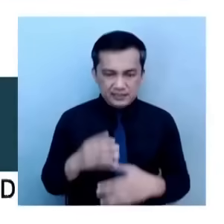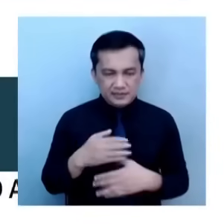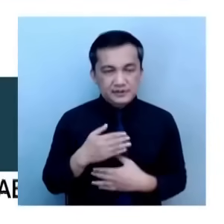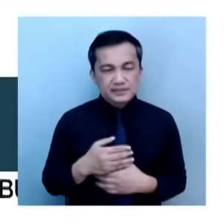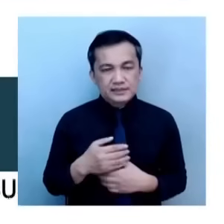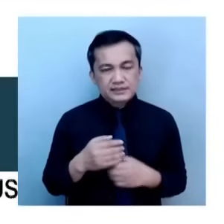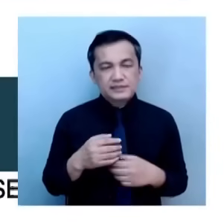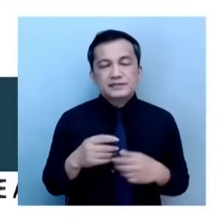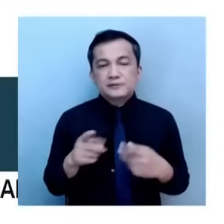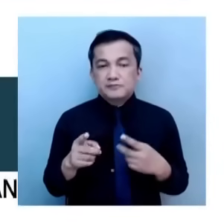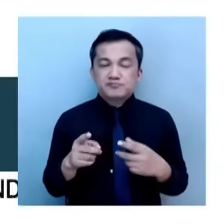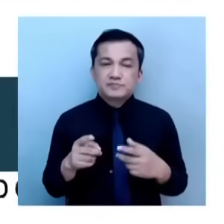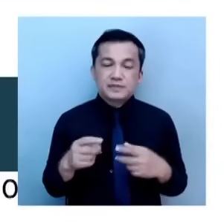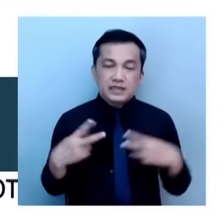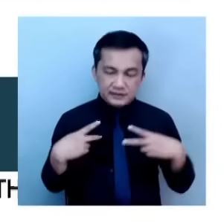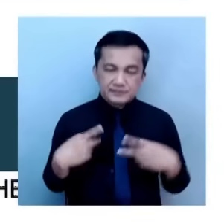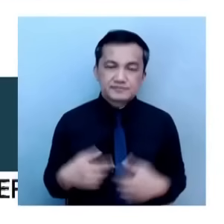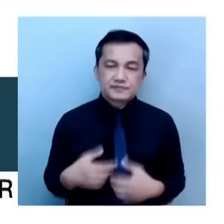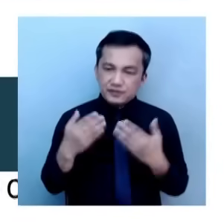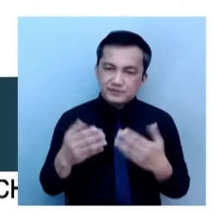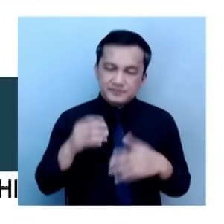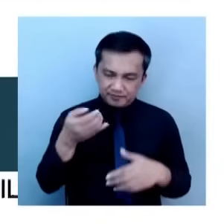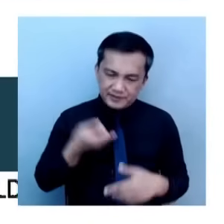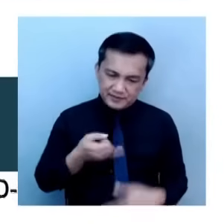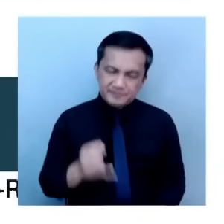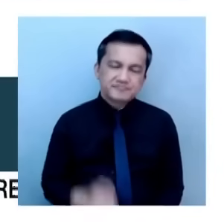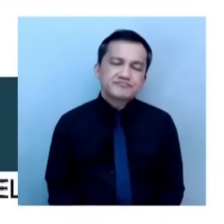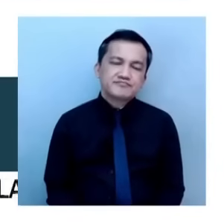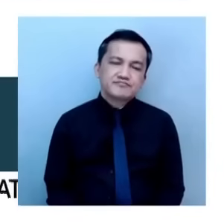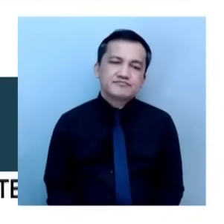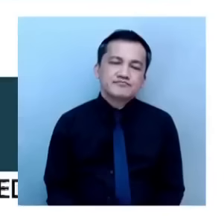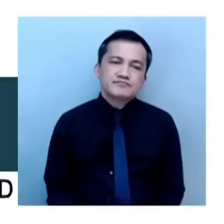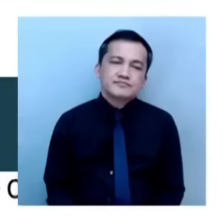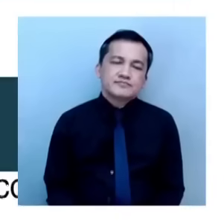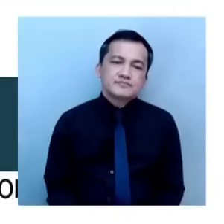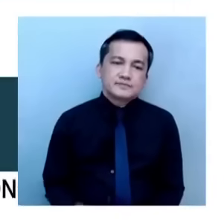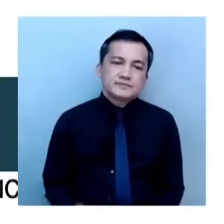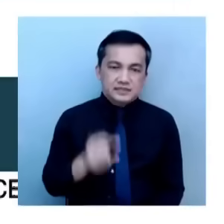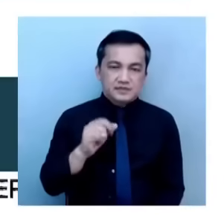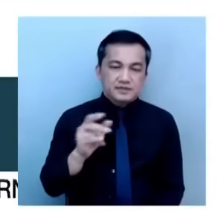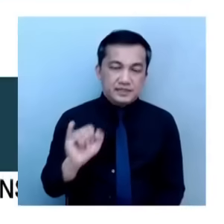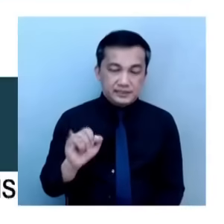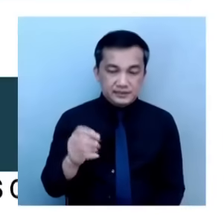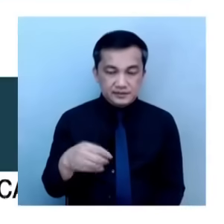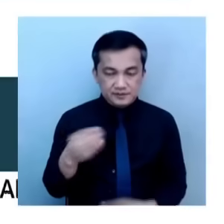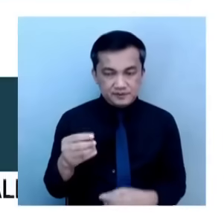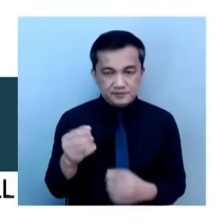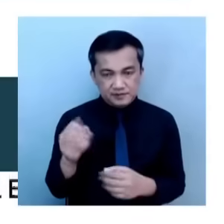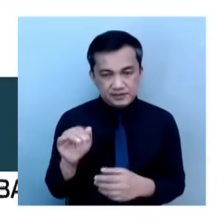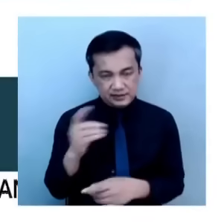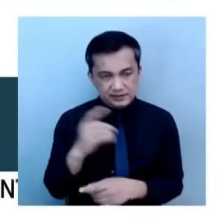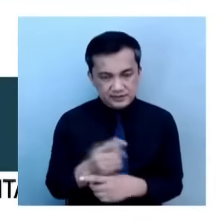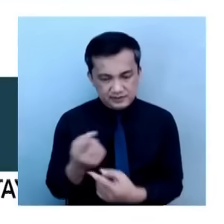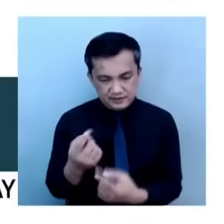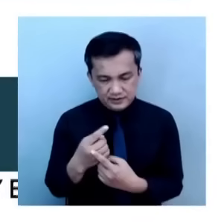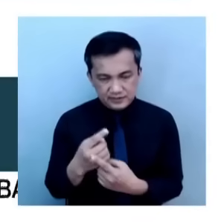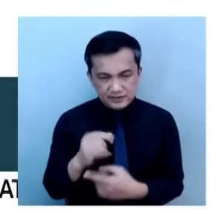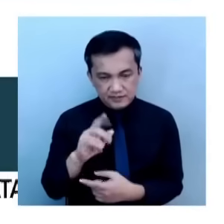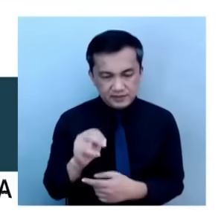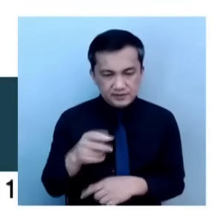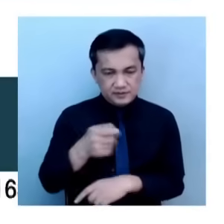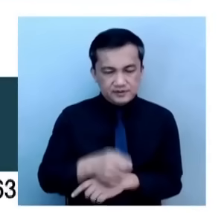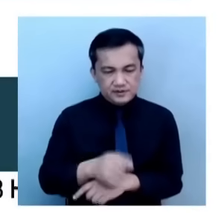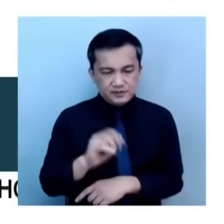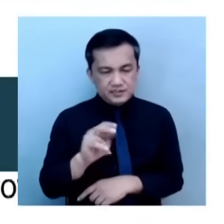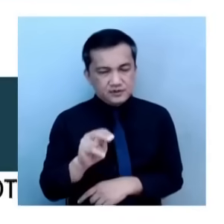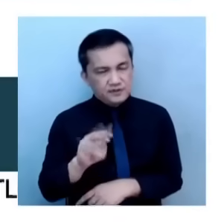so SMNI suspended. They're given 15 days to answer. There's going to be an administrative hearing come January 4th, I think,